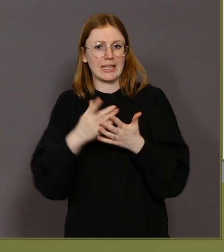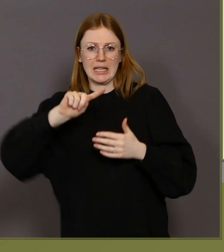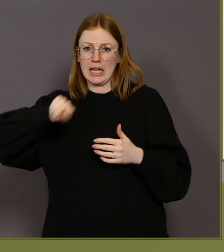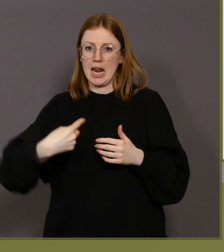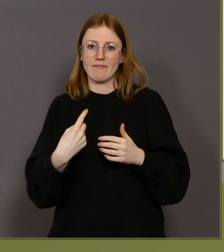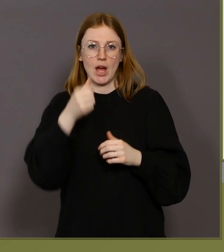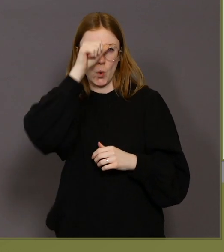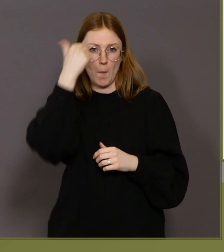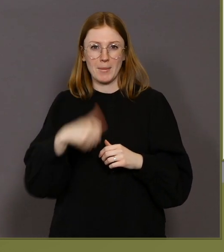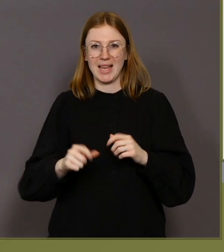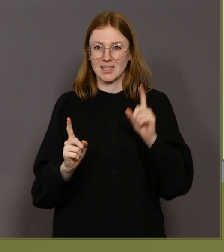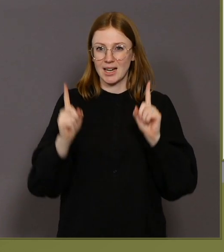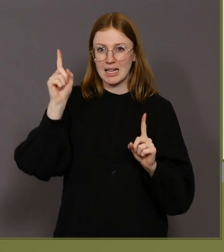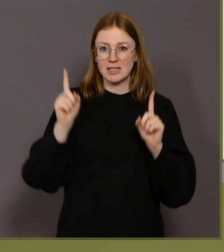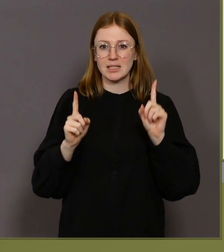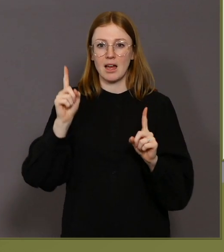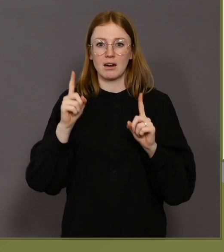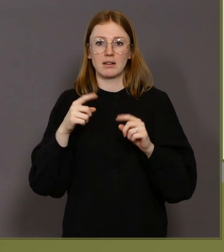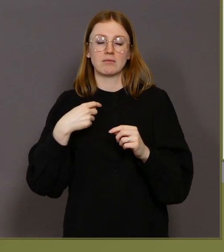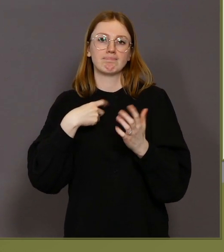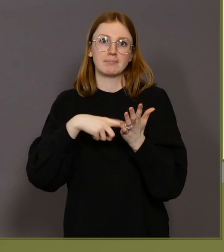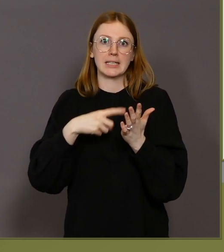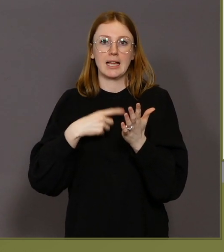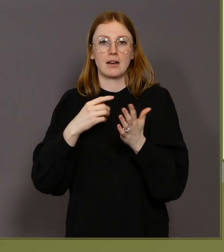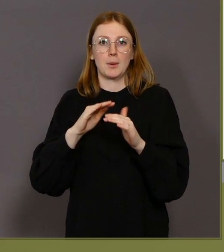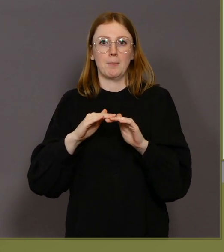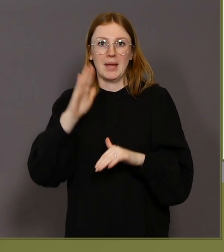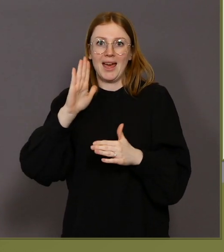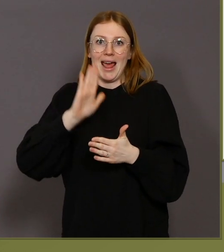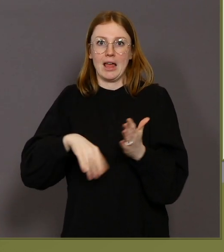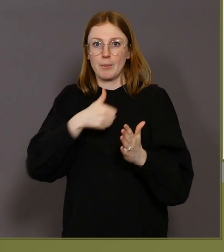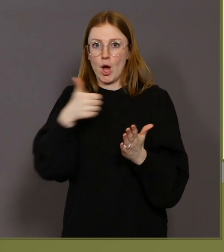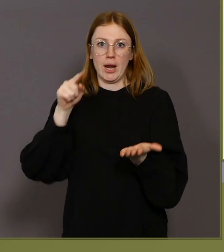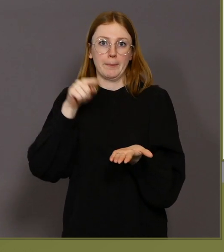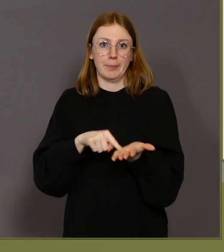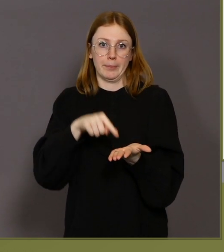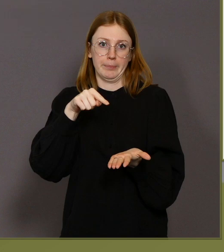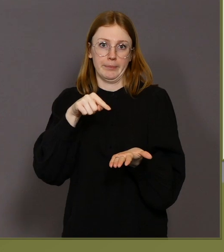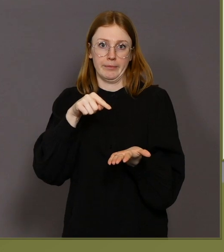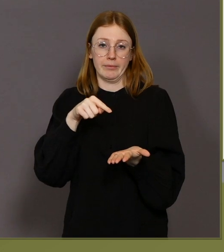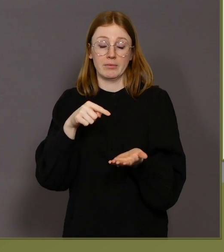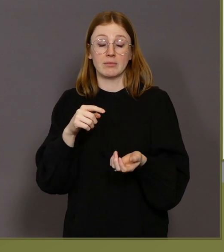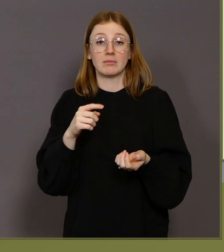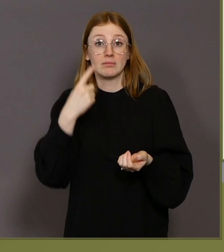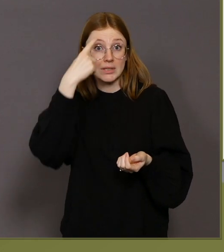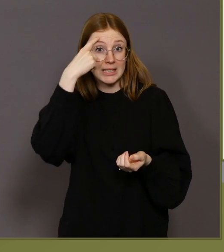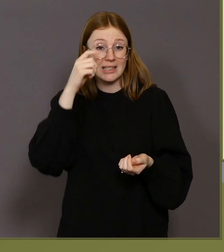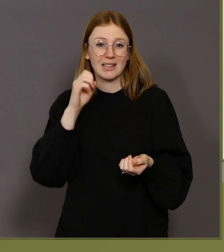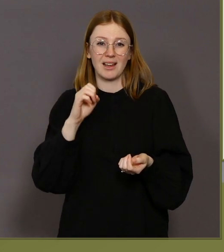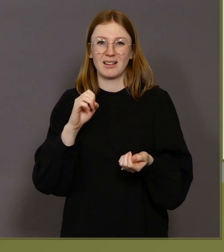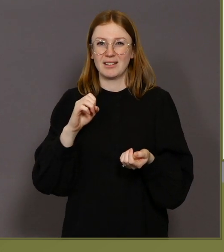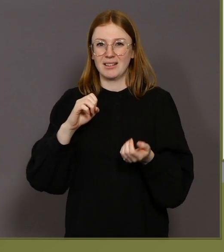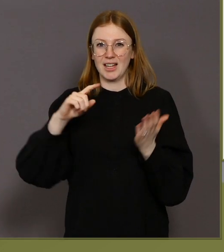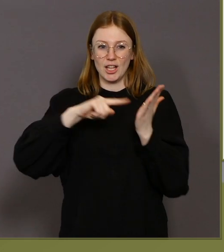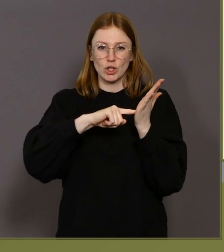gestures are all gestures that are more than just a single finger tapping. So if you have a finger dragging,